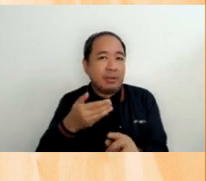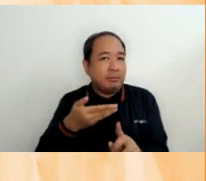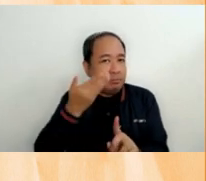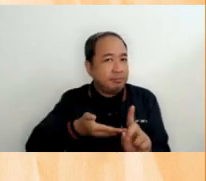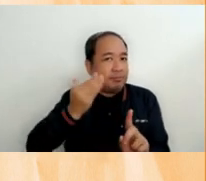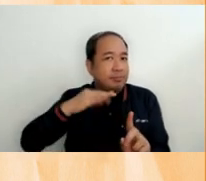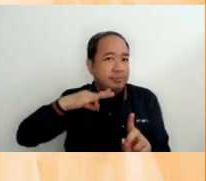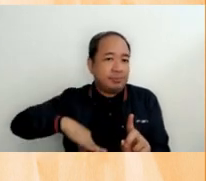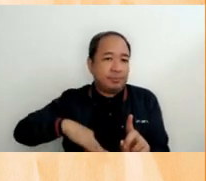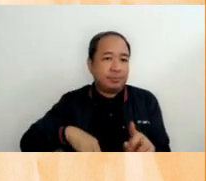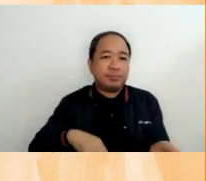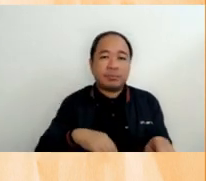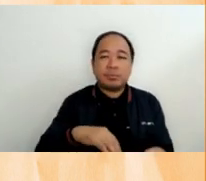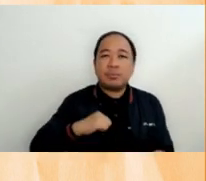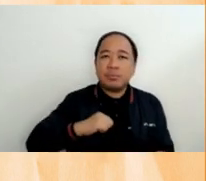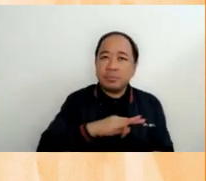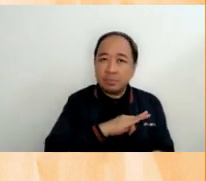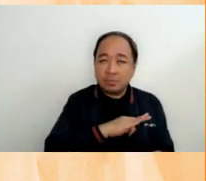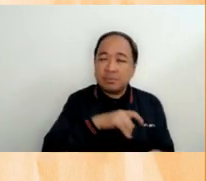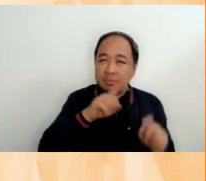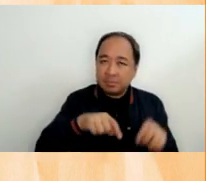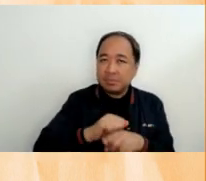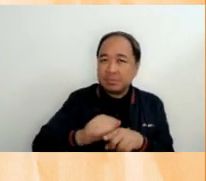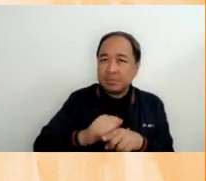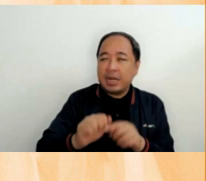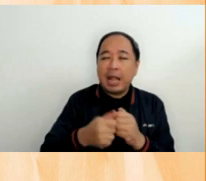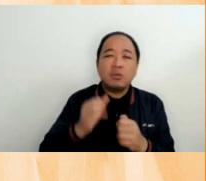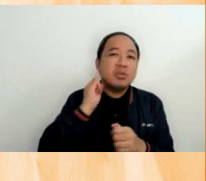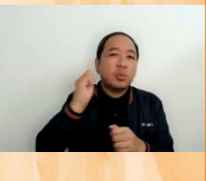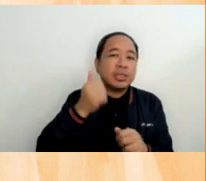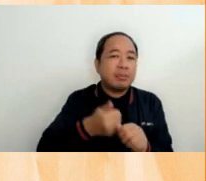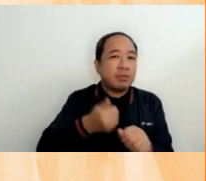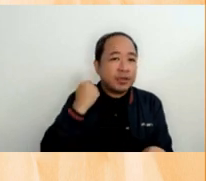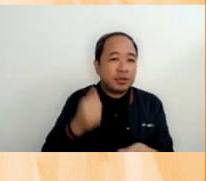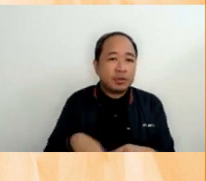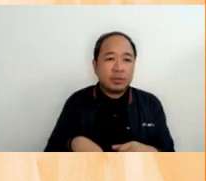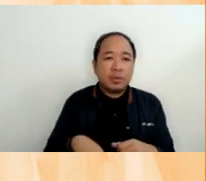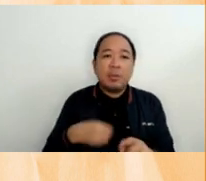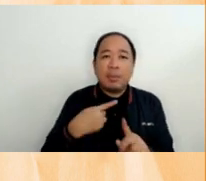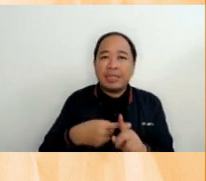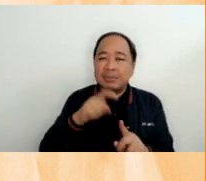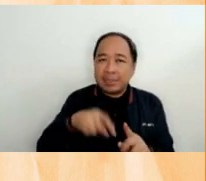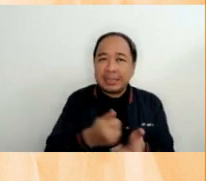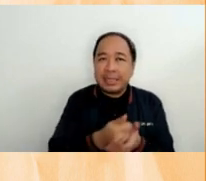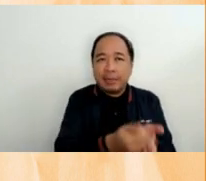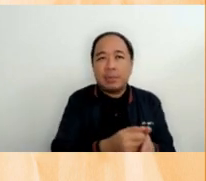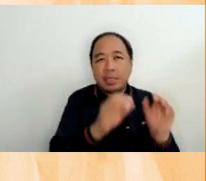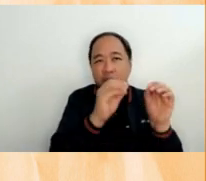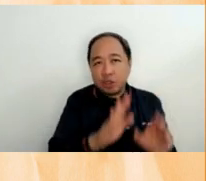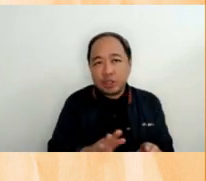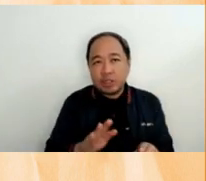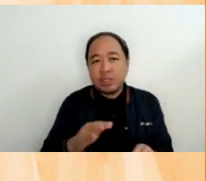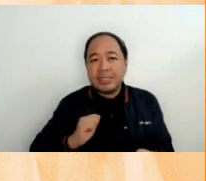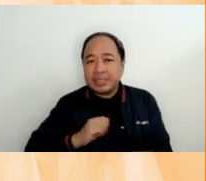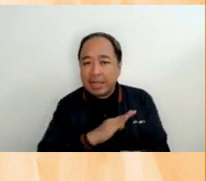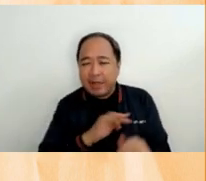create a supportive environment, or supportive classrooms for students who are in distress. Again, partnerships can